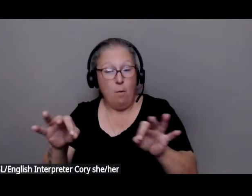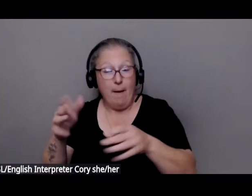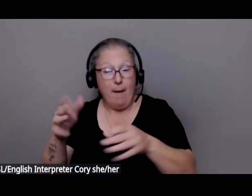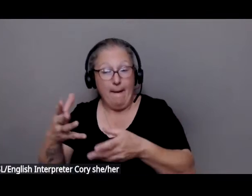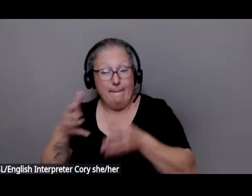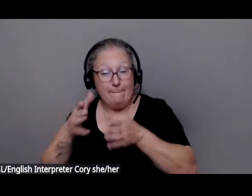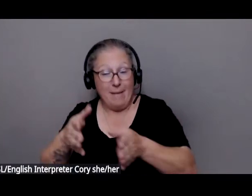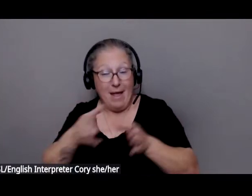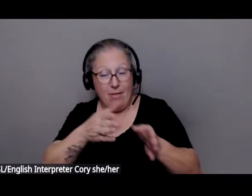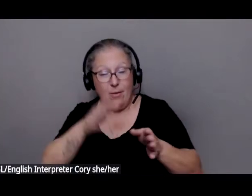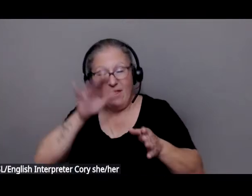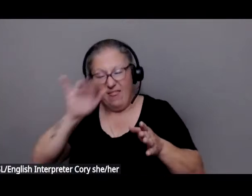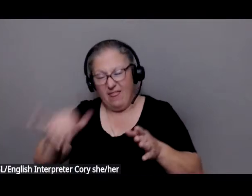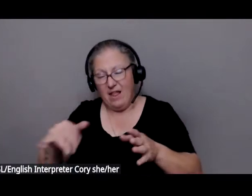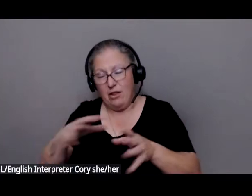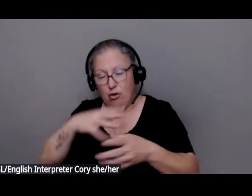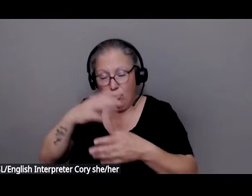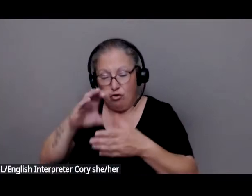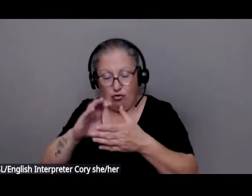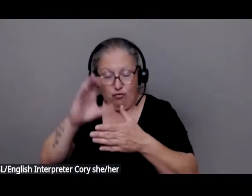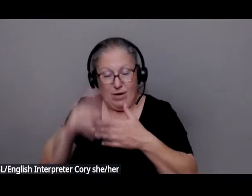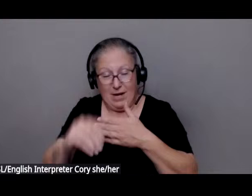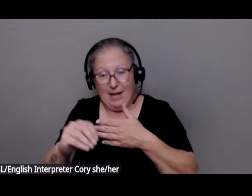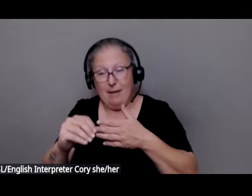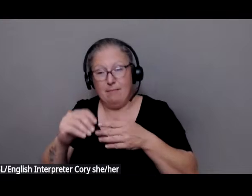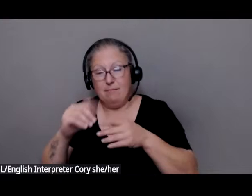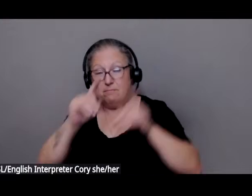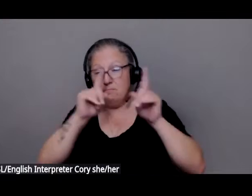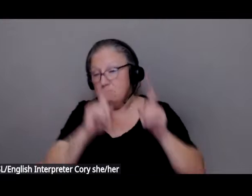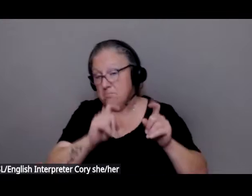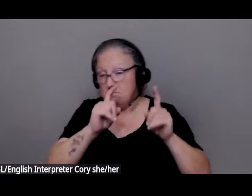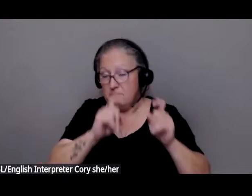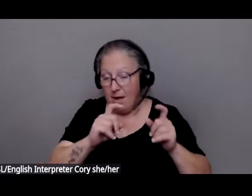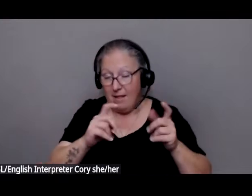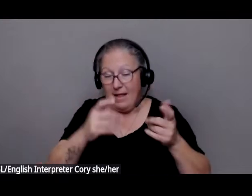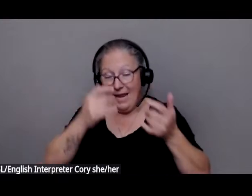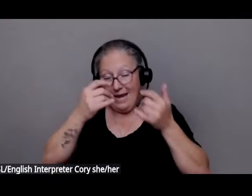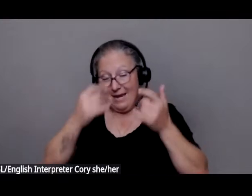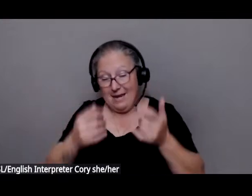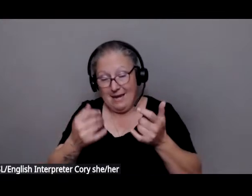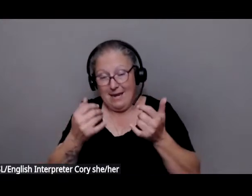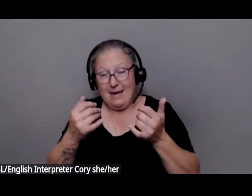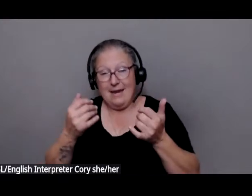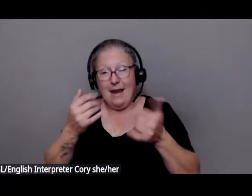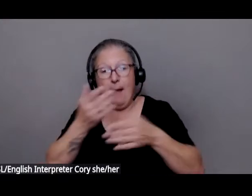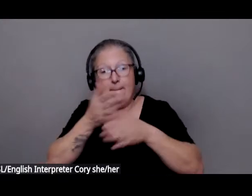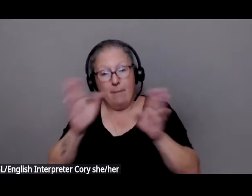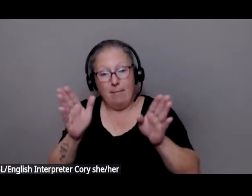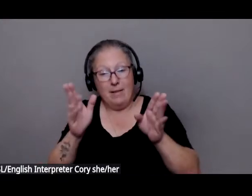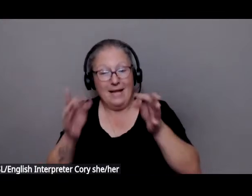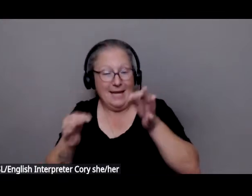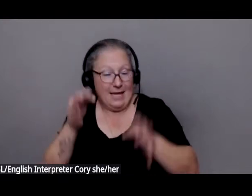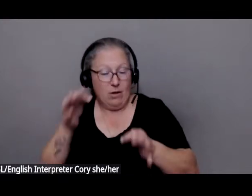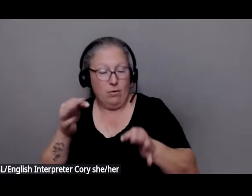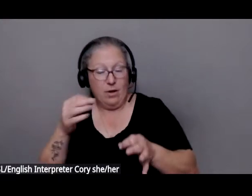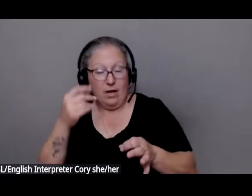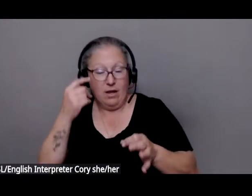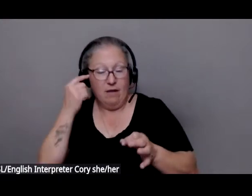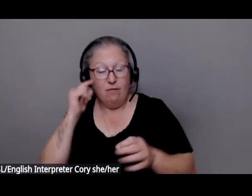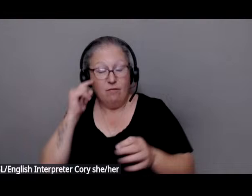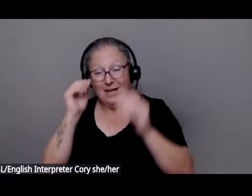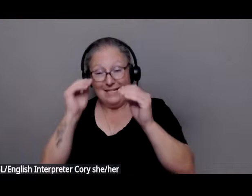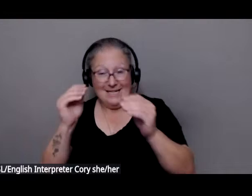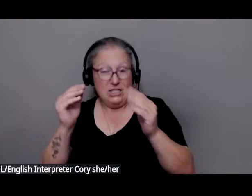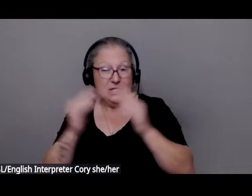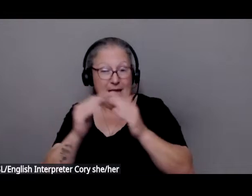This is the curriculum that has been piloted, and now we're having a public hearing on Teach